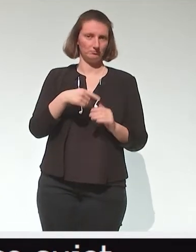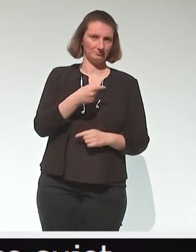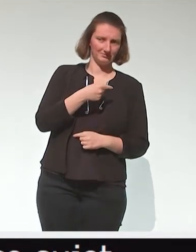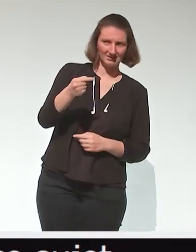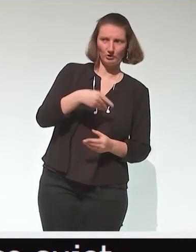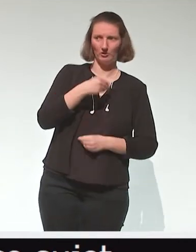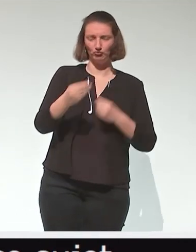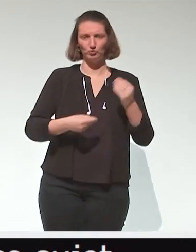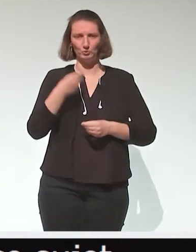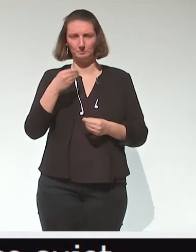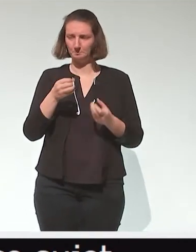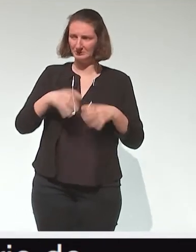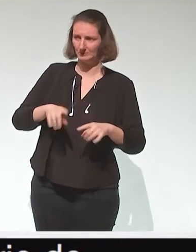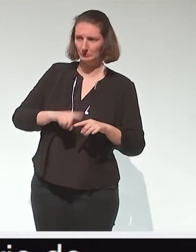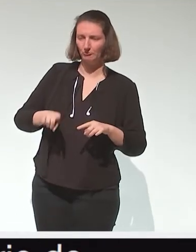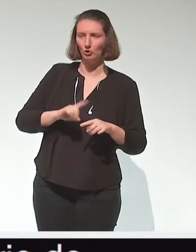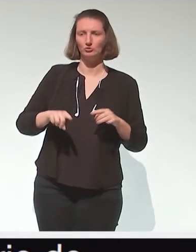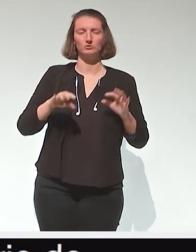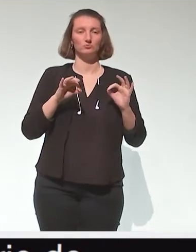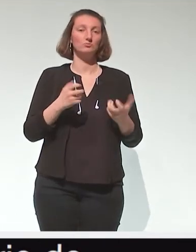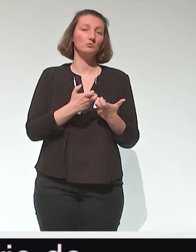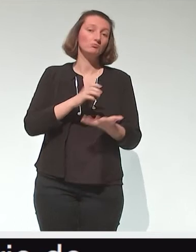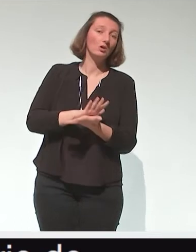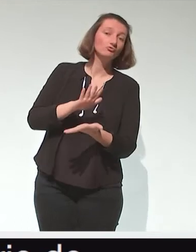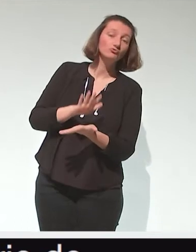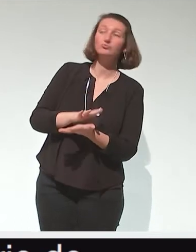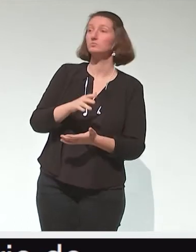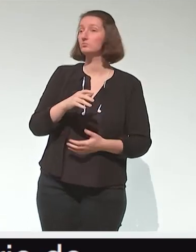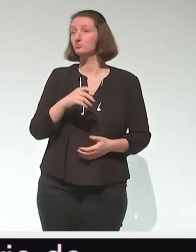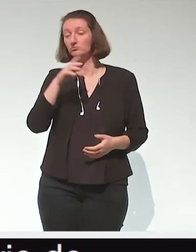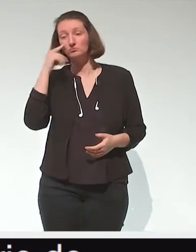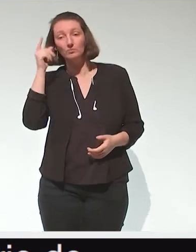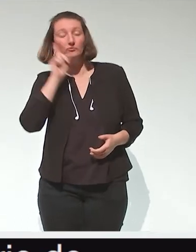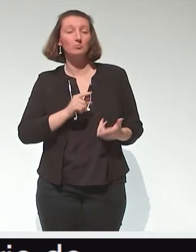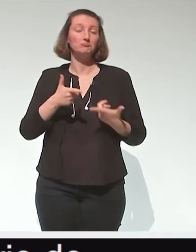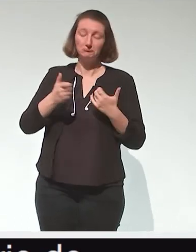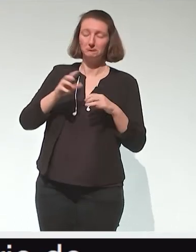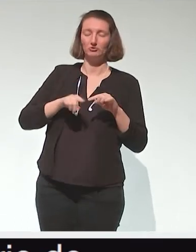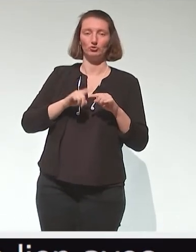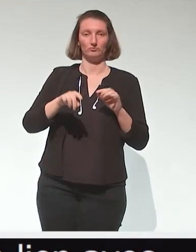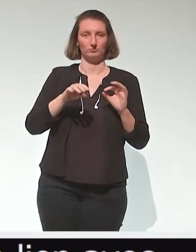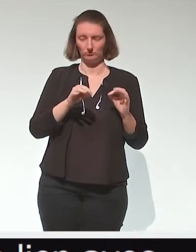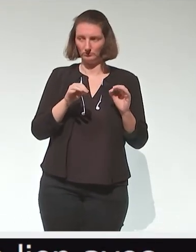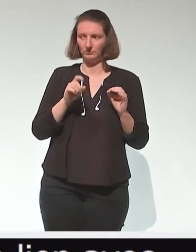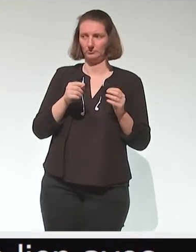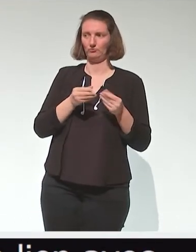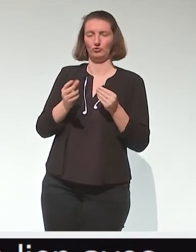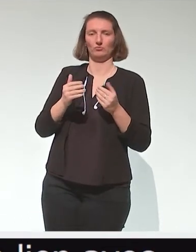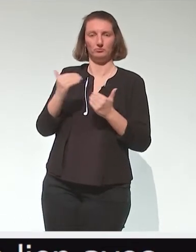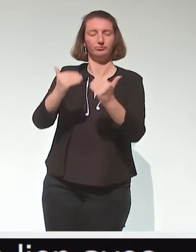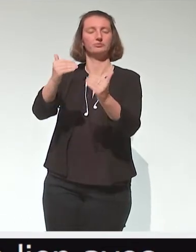for some disadvantages such as age, gender, etc., in order to